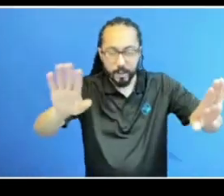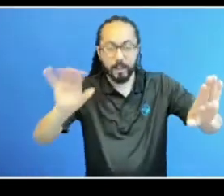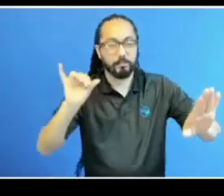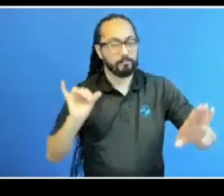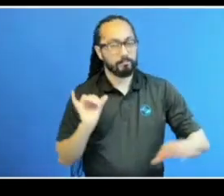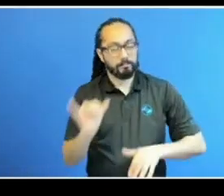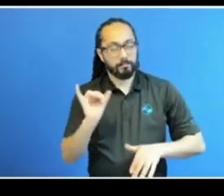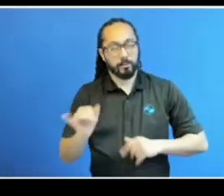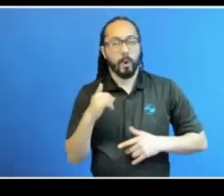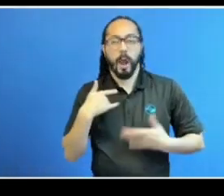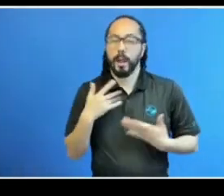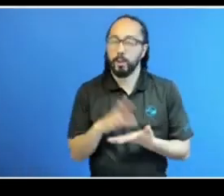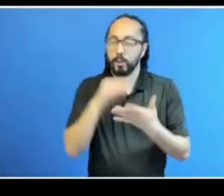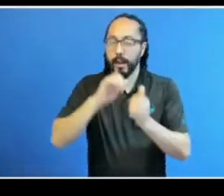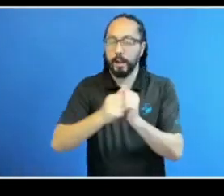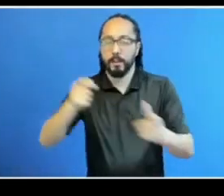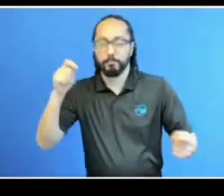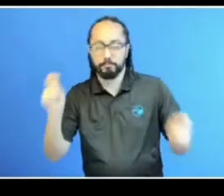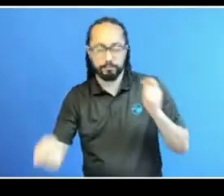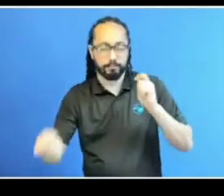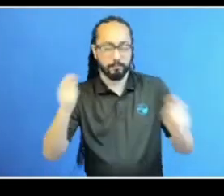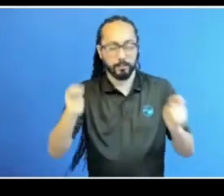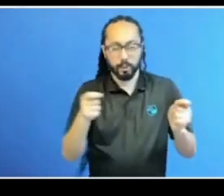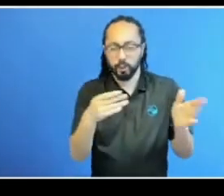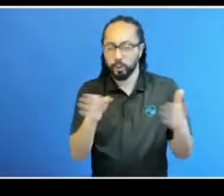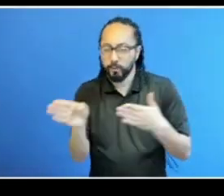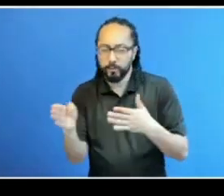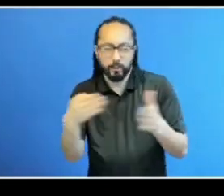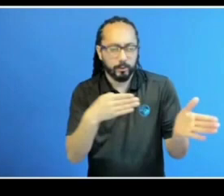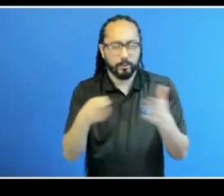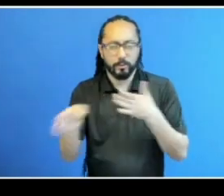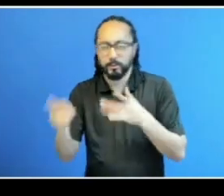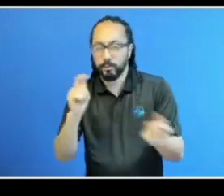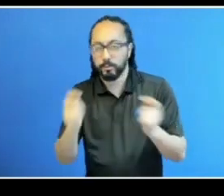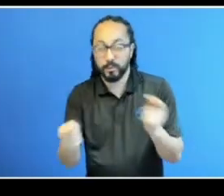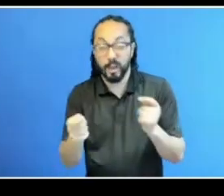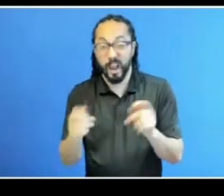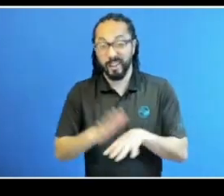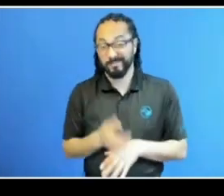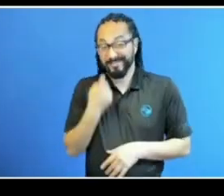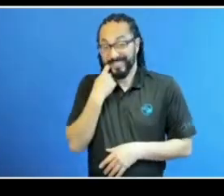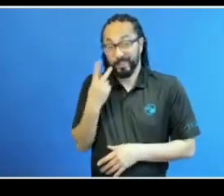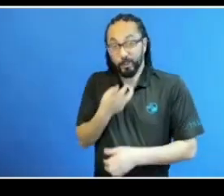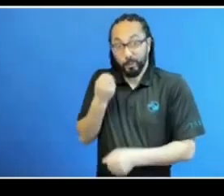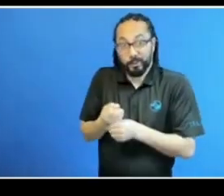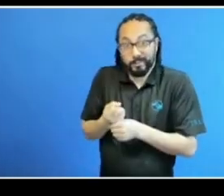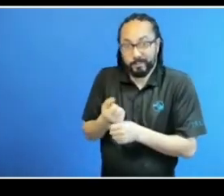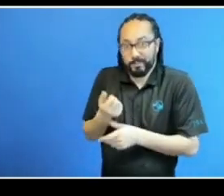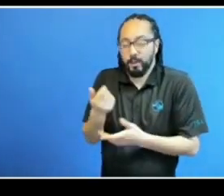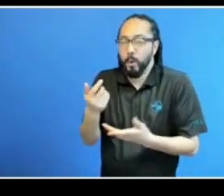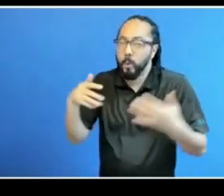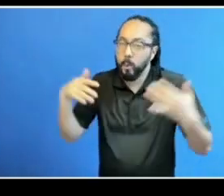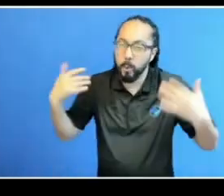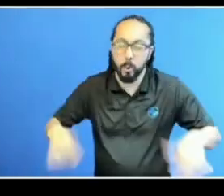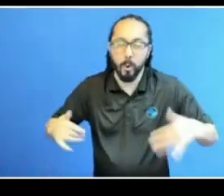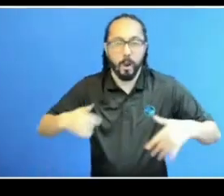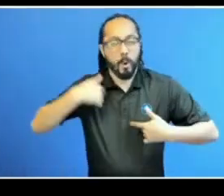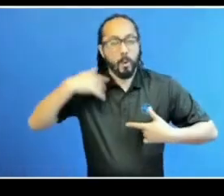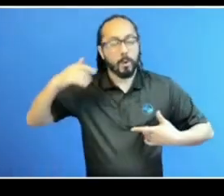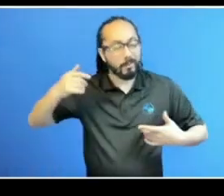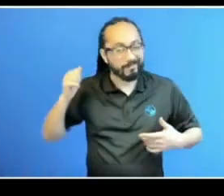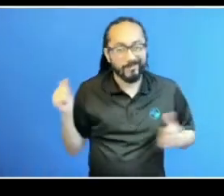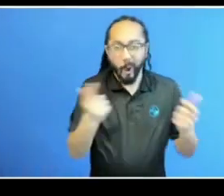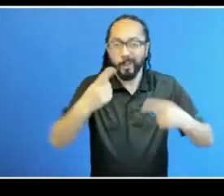adapt and shift. And I think most people know that over the last 2 years, that we've been shifting left, right, and center in this pandemic.